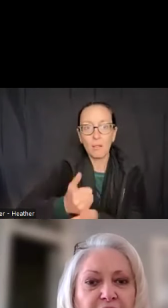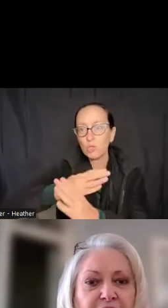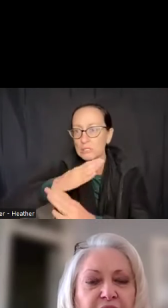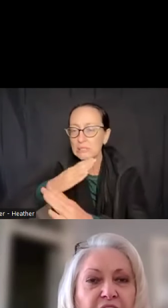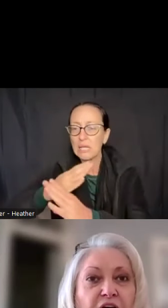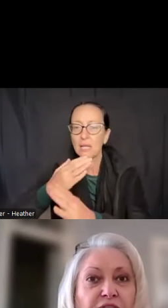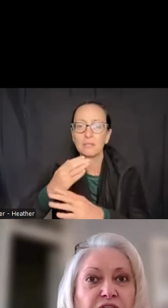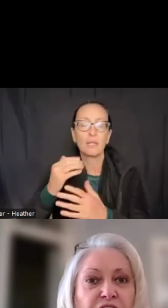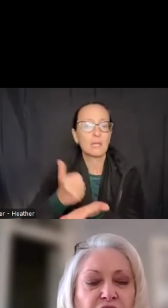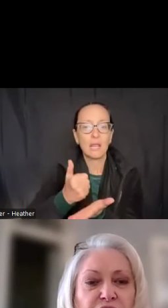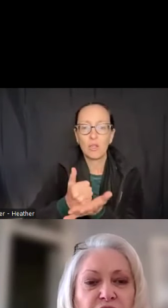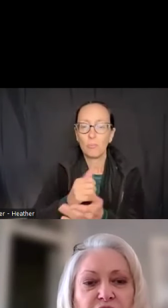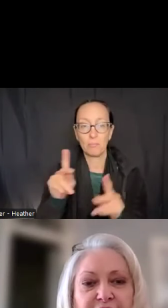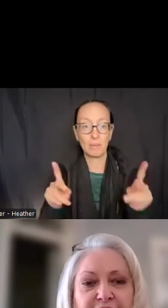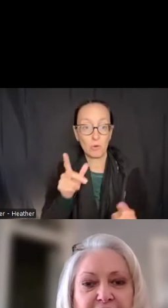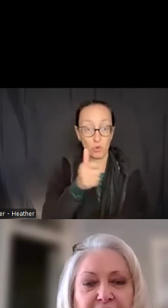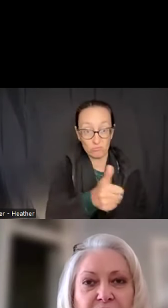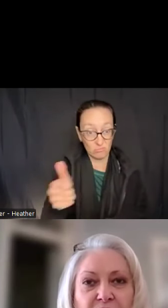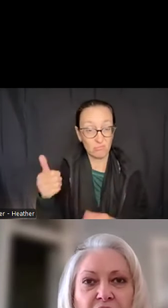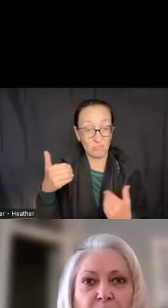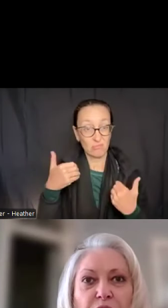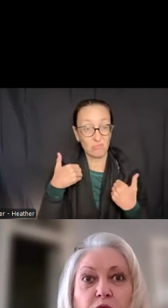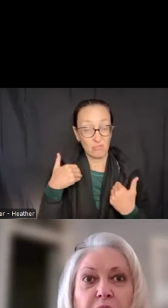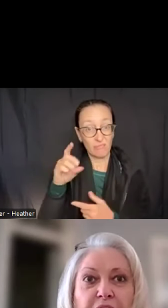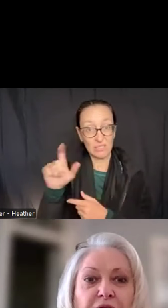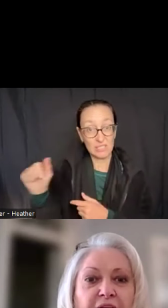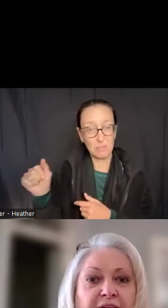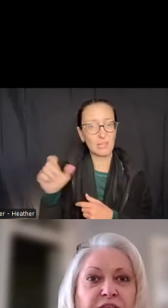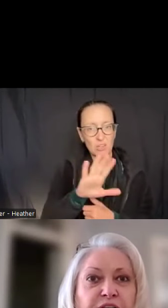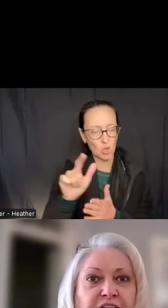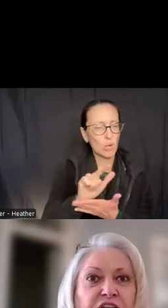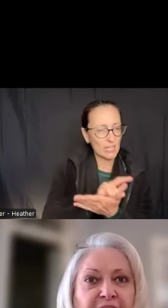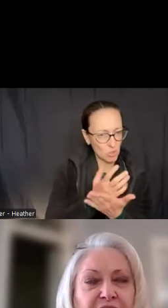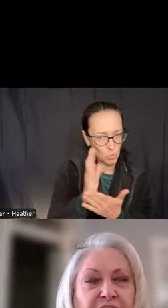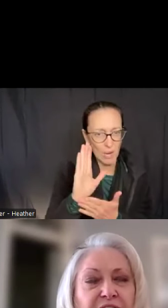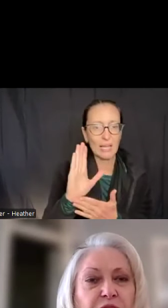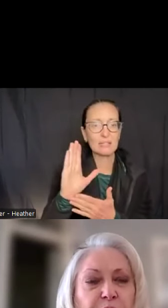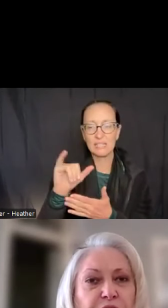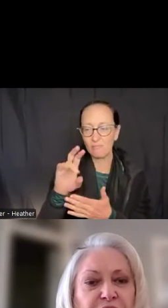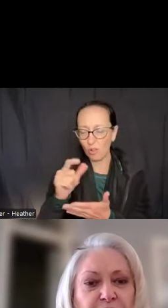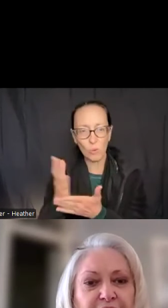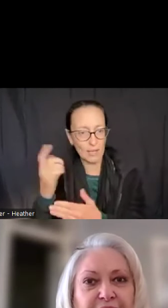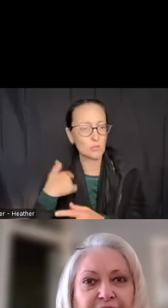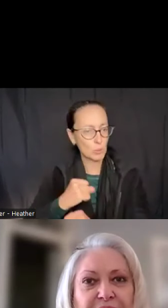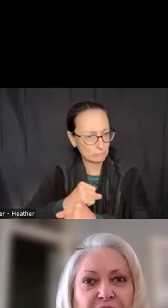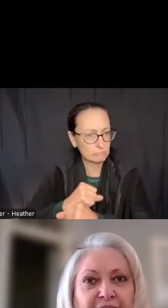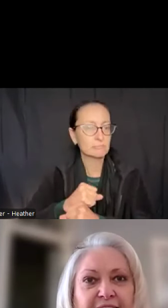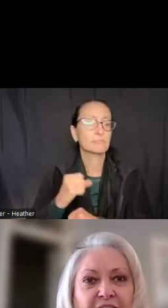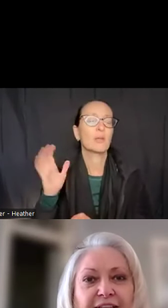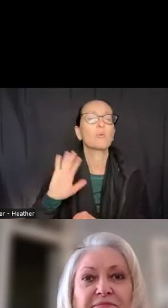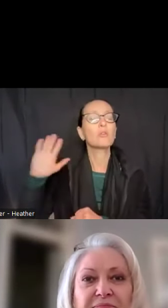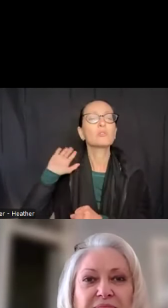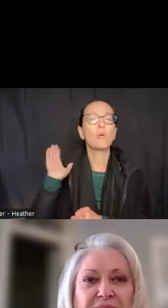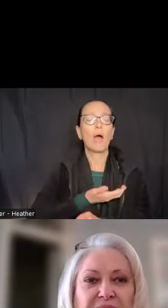and human rights of those individuals across the state. We were formerly known as Protection and Advocacy for People with Disabilities.